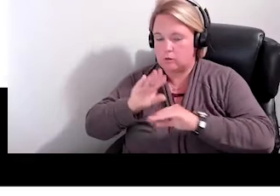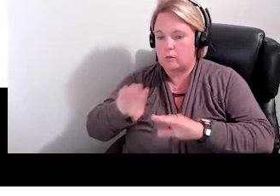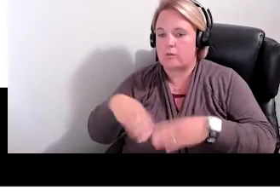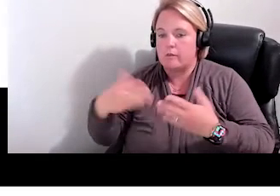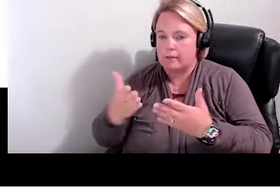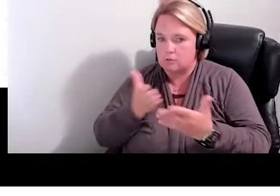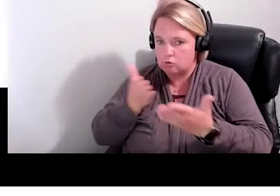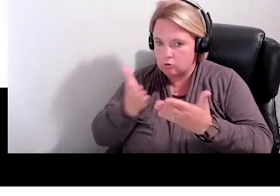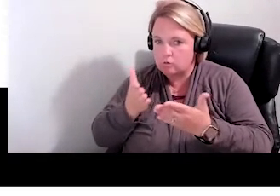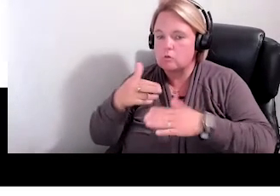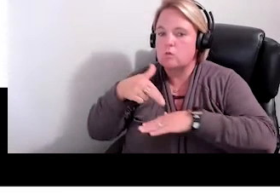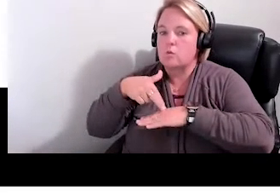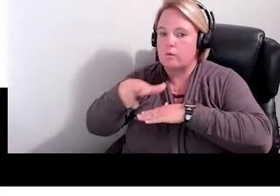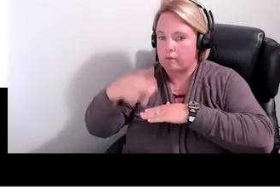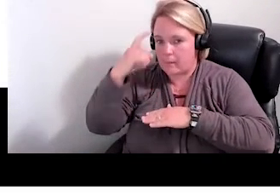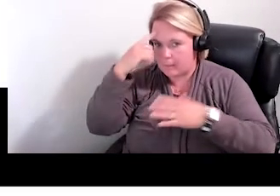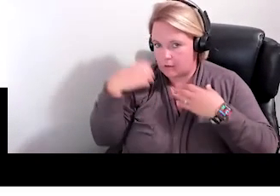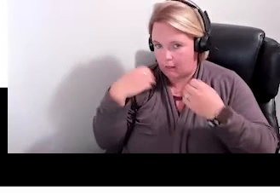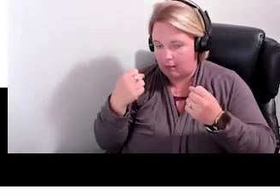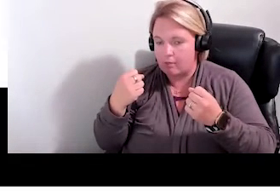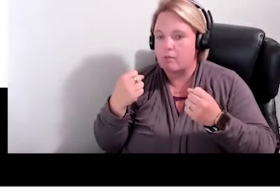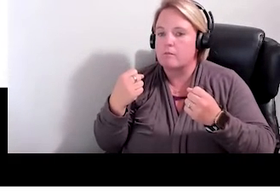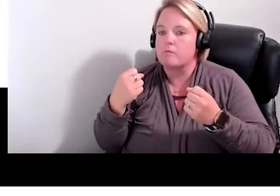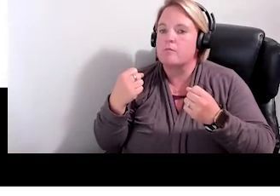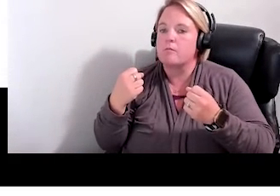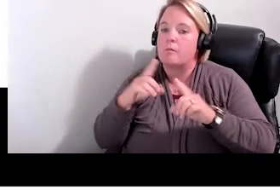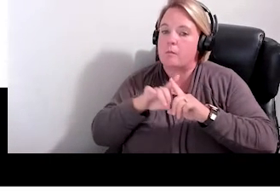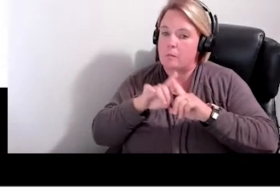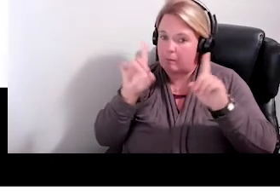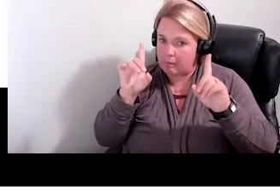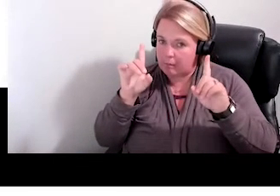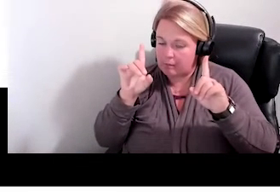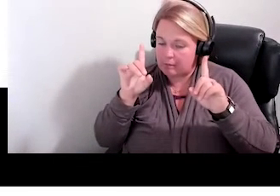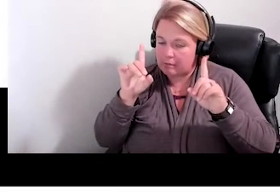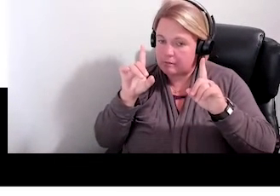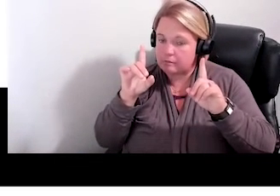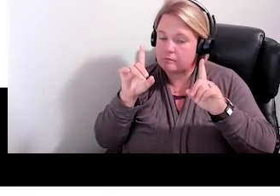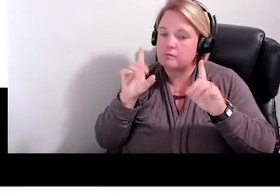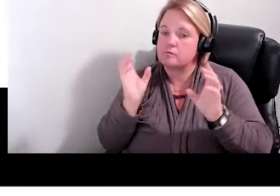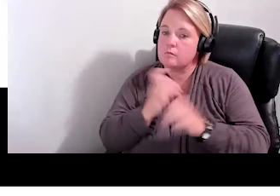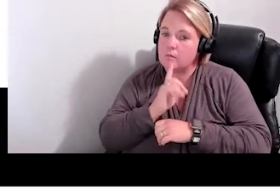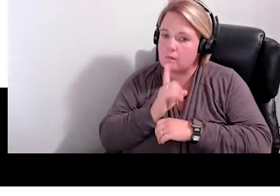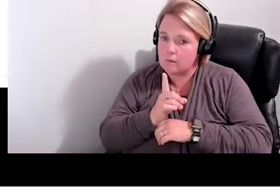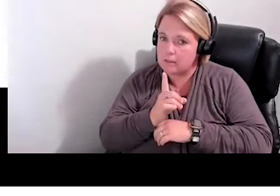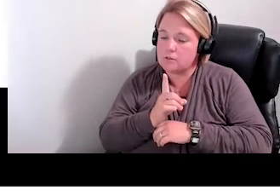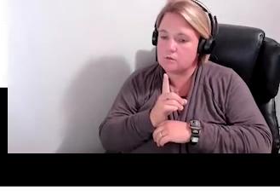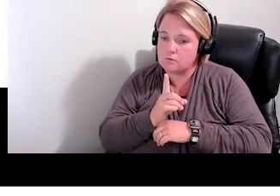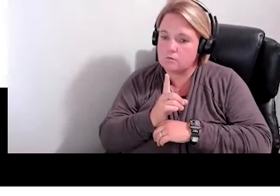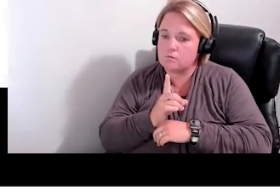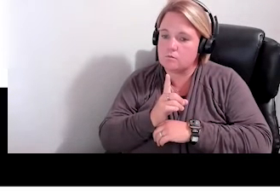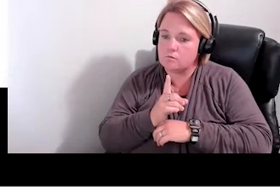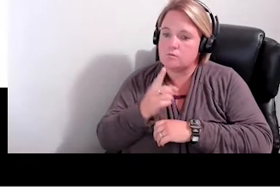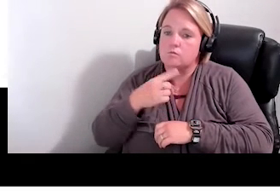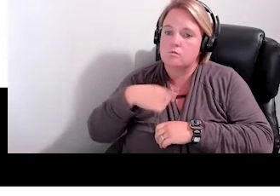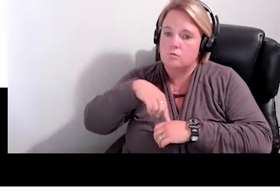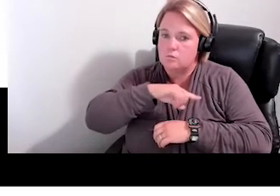services. We can refer them to mental health services. However, it makes sure that we